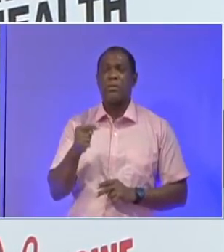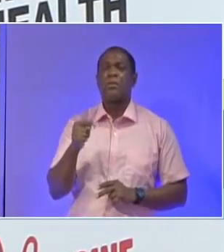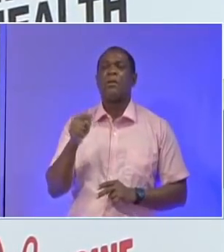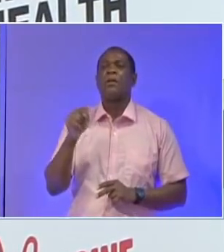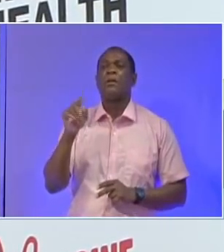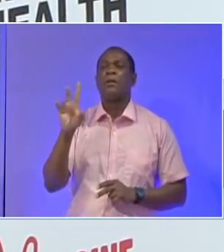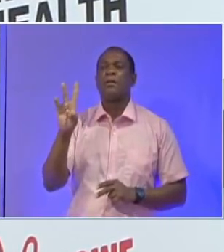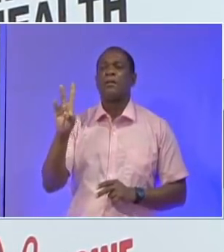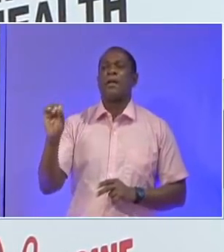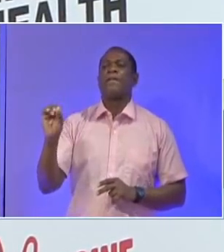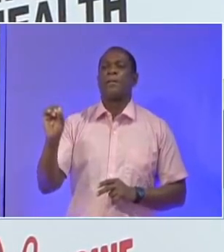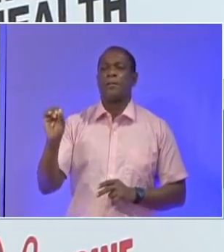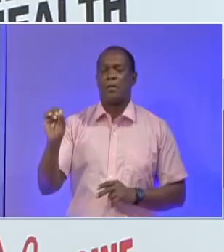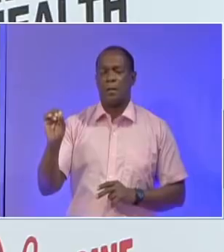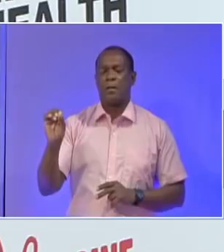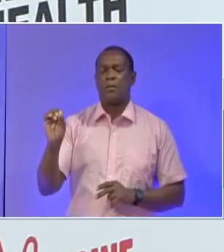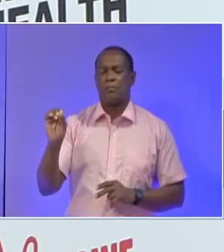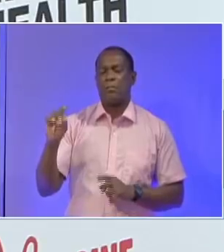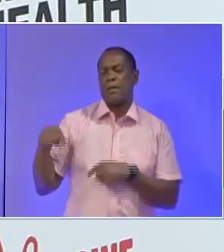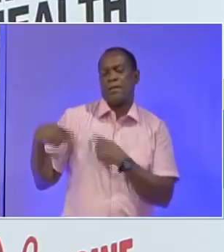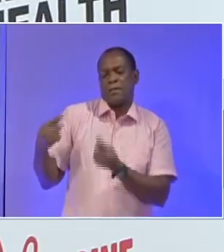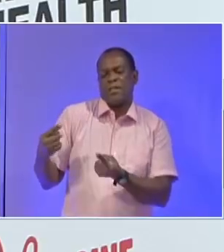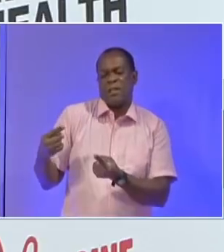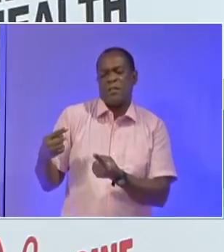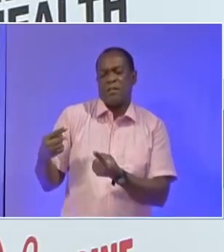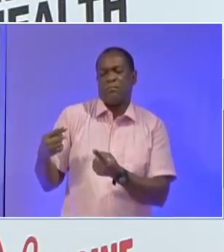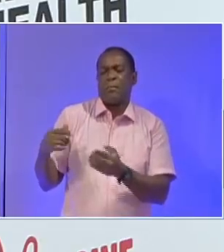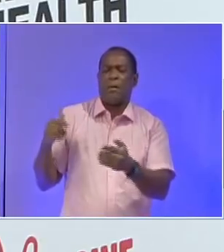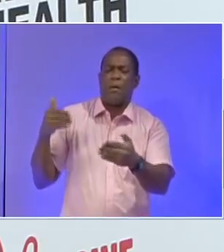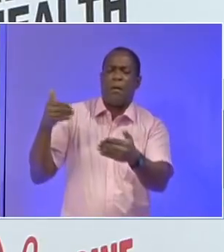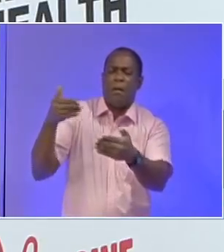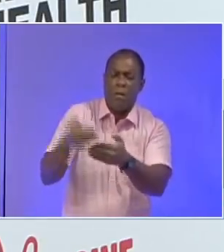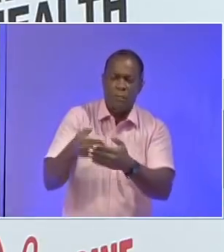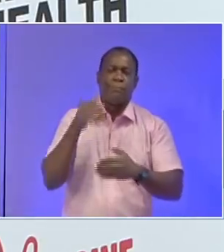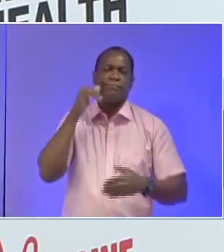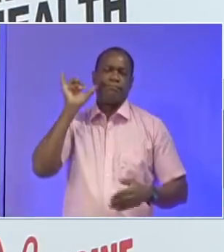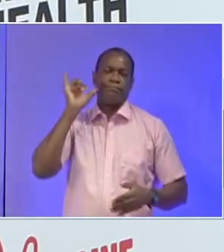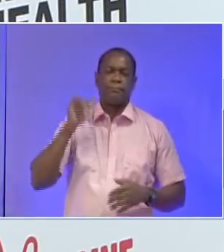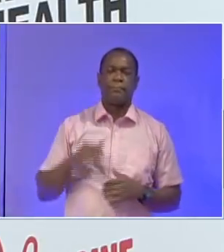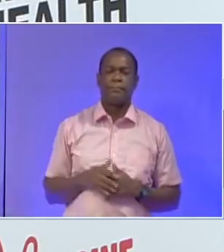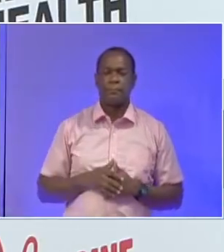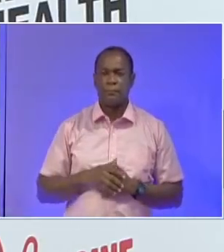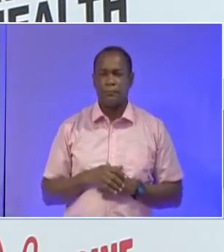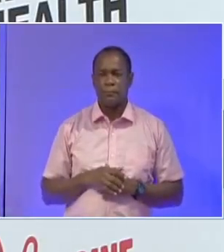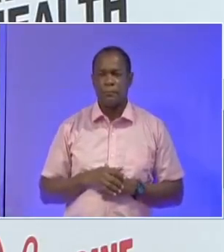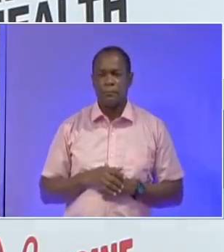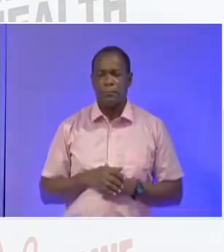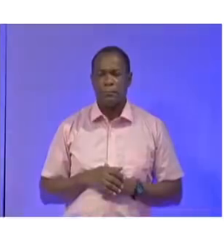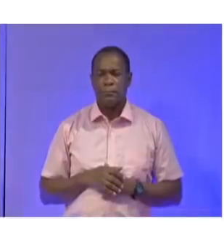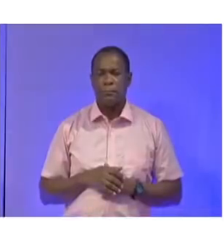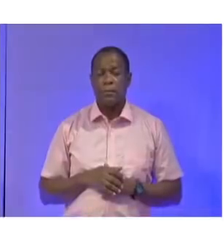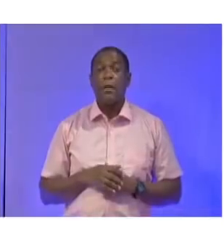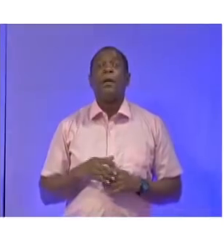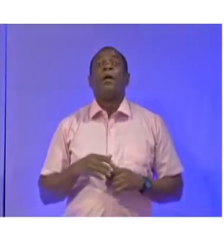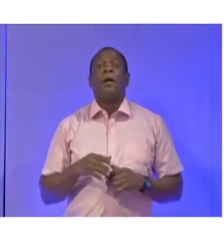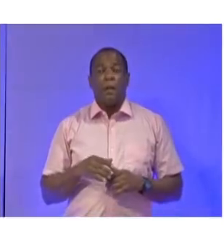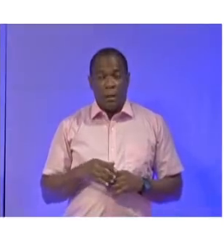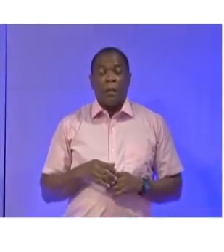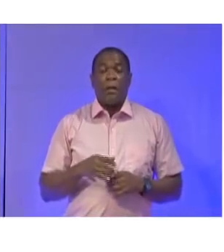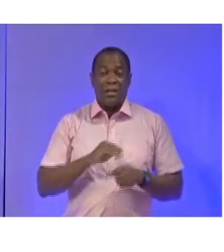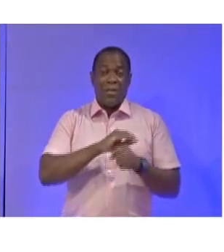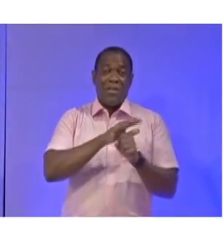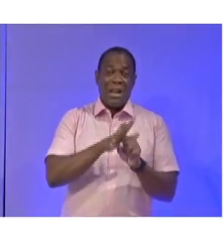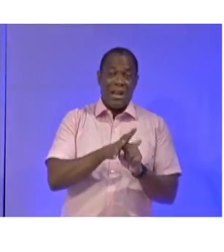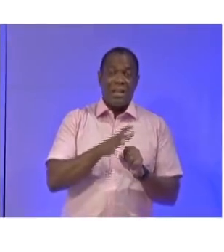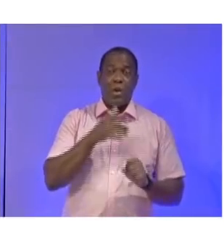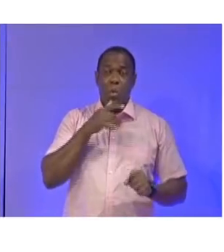96,070 as of yesterday. I would like to now move on to my update on COVID-19 and pregnancy. So if it's possible to